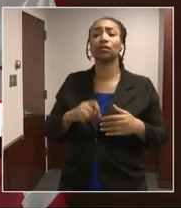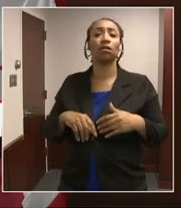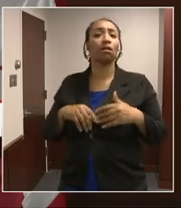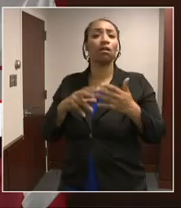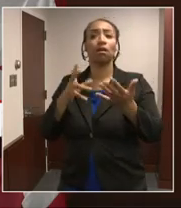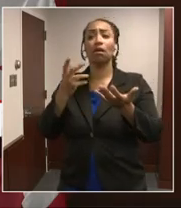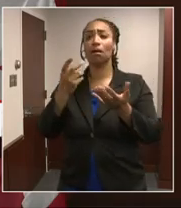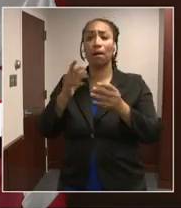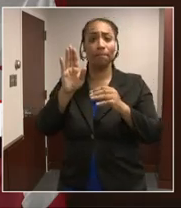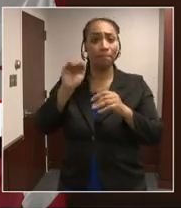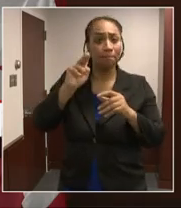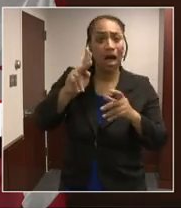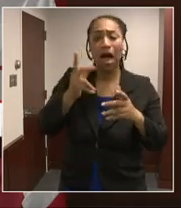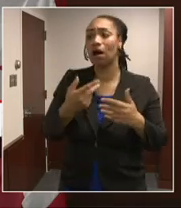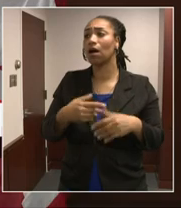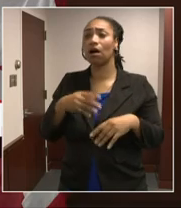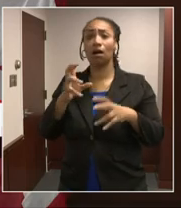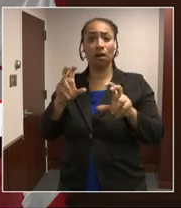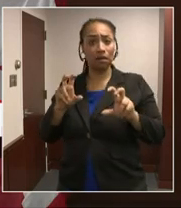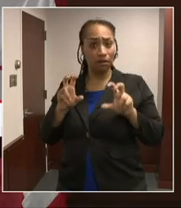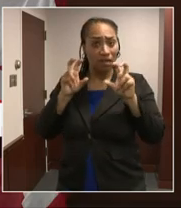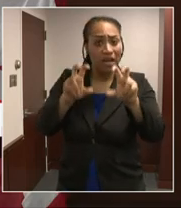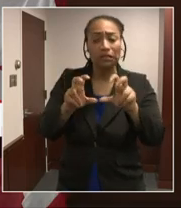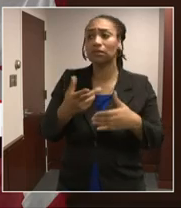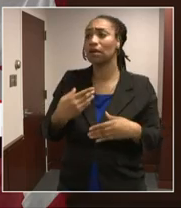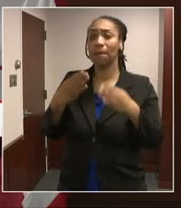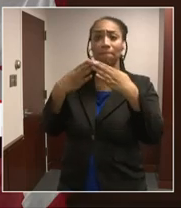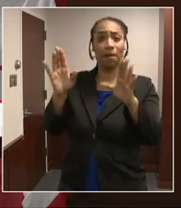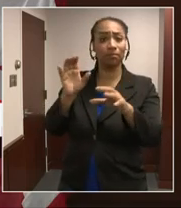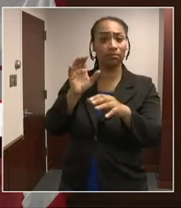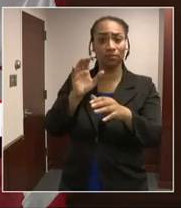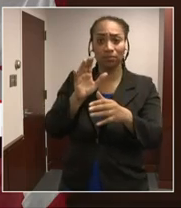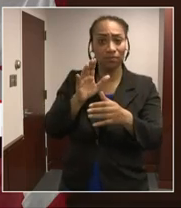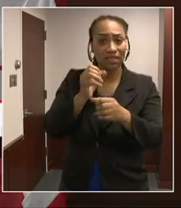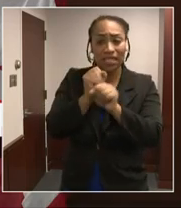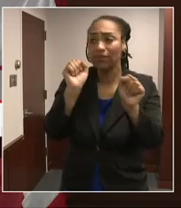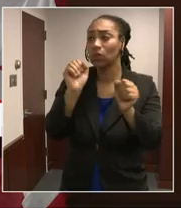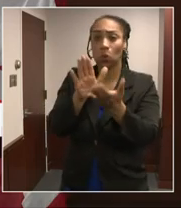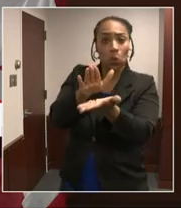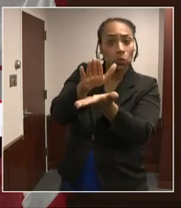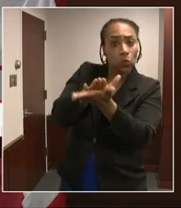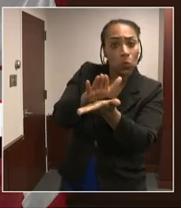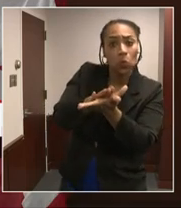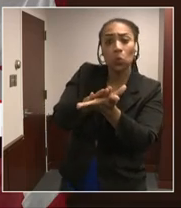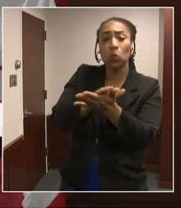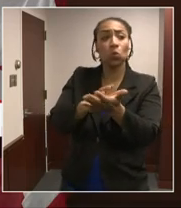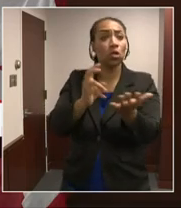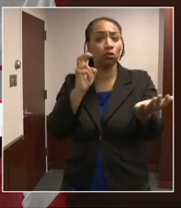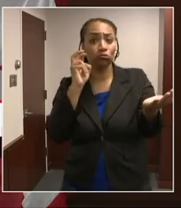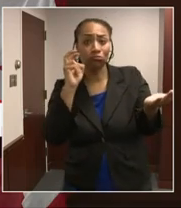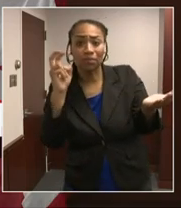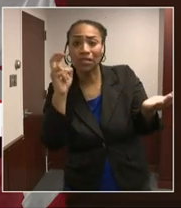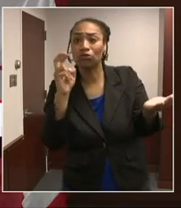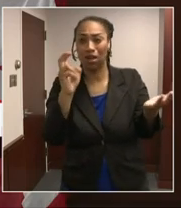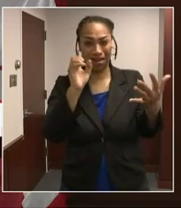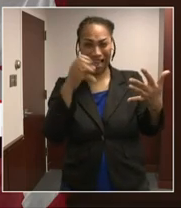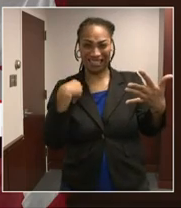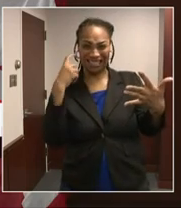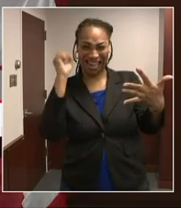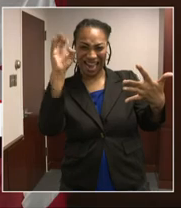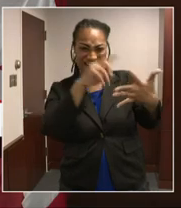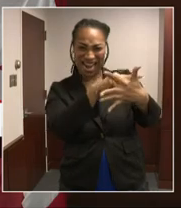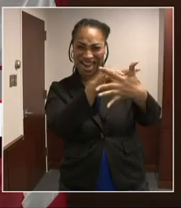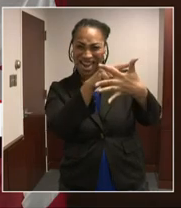invest in public safety and public schools and transportation? And the answer for us, and we're also, people vote with their feet. We're